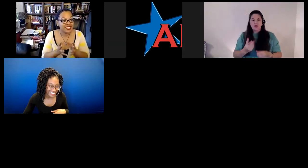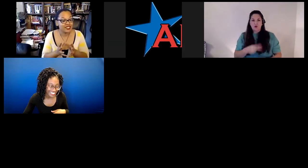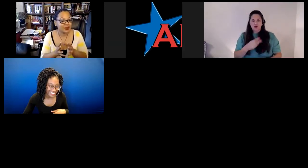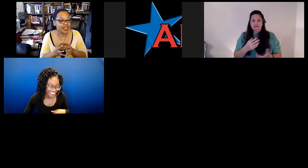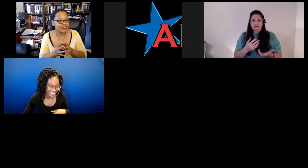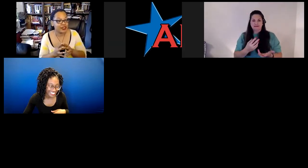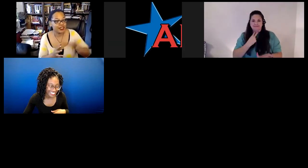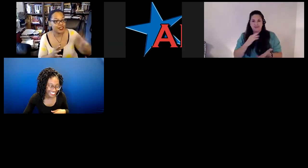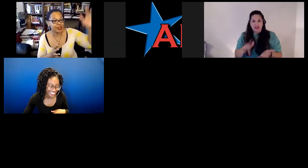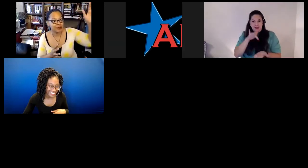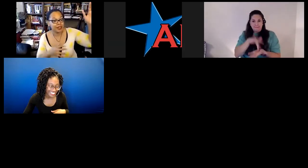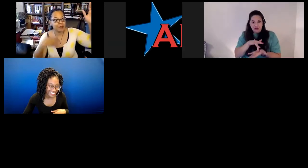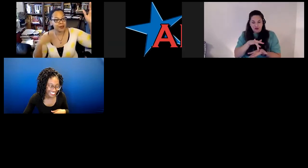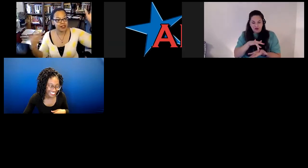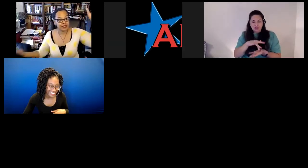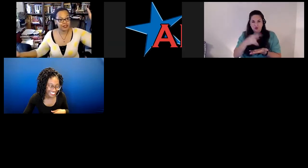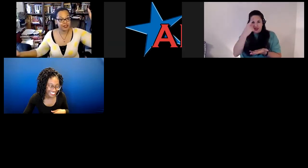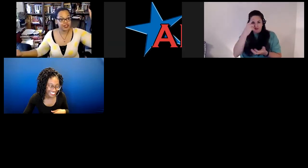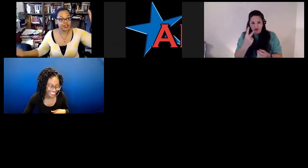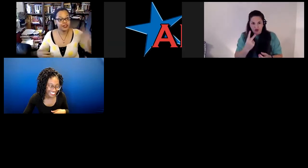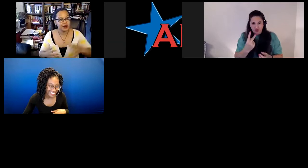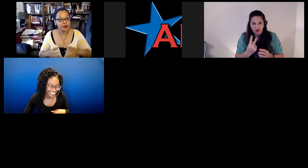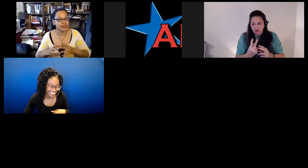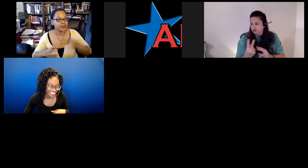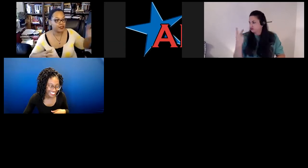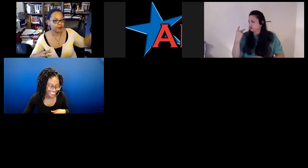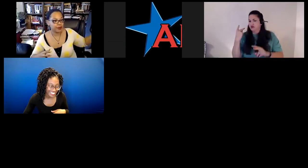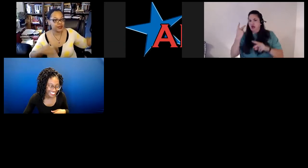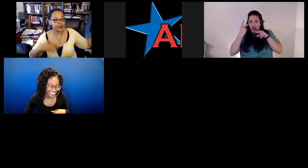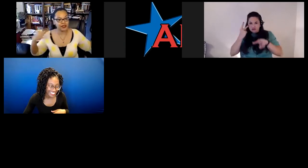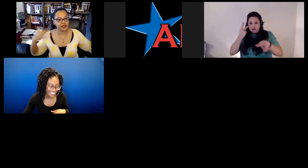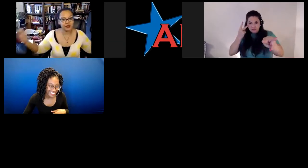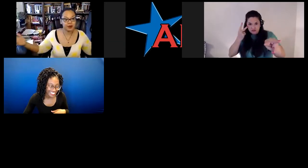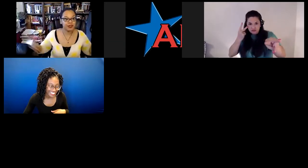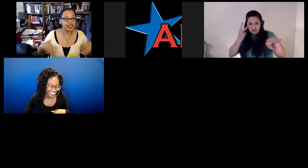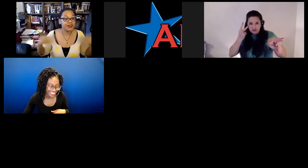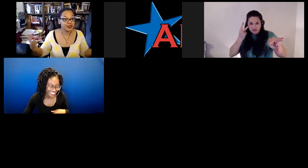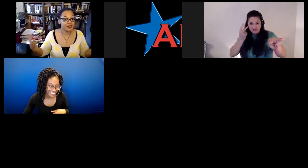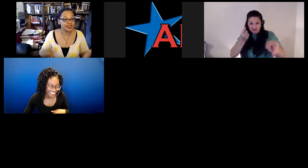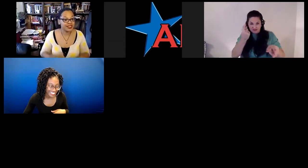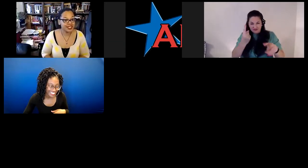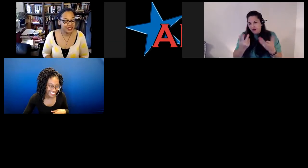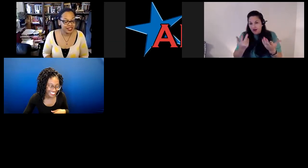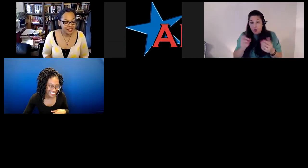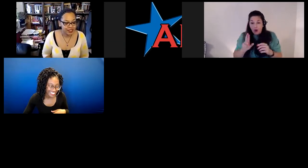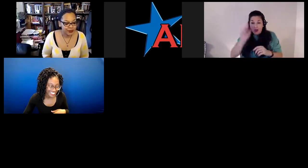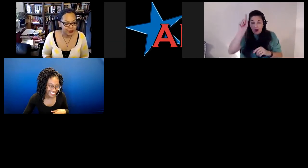and so we have to look up, and then we have to look down. Or we have to look back, and we have to look forward, however you see that.